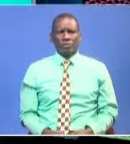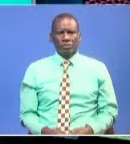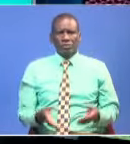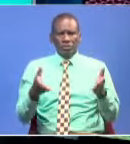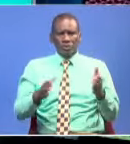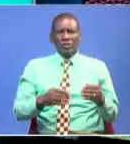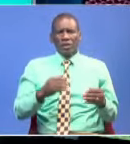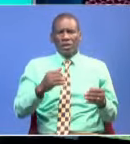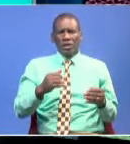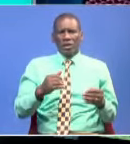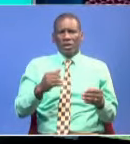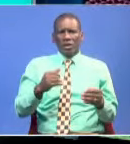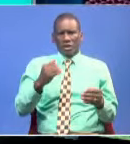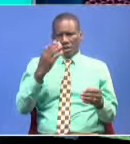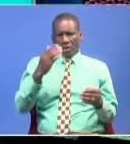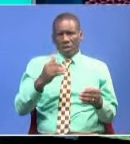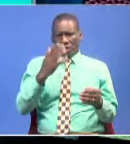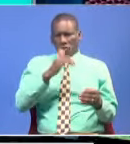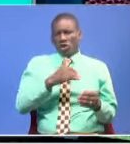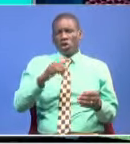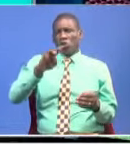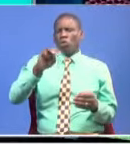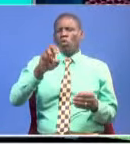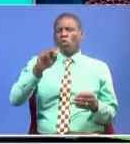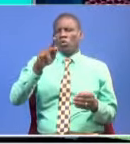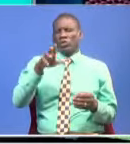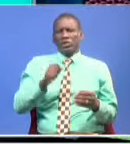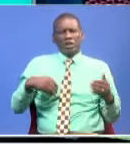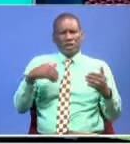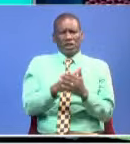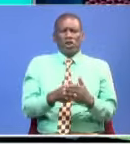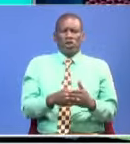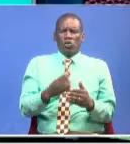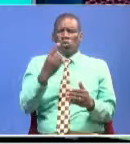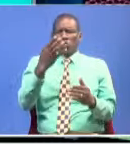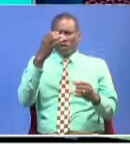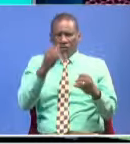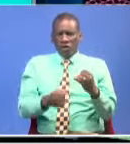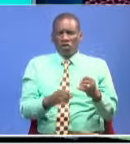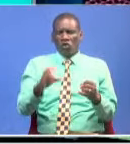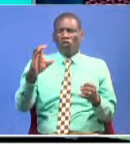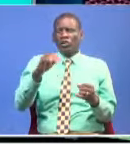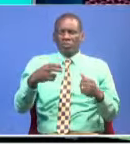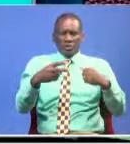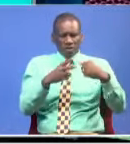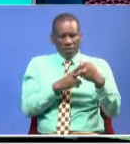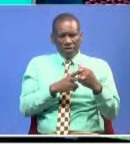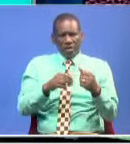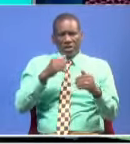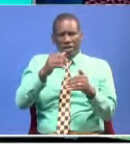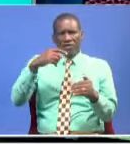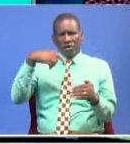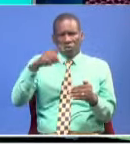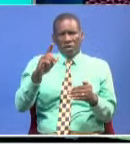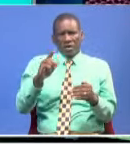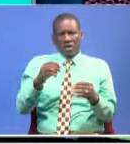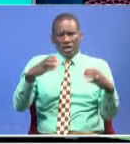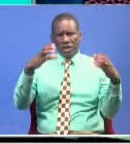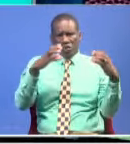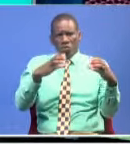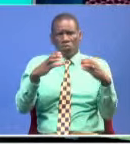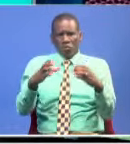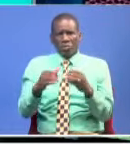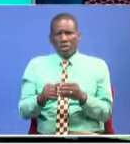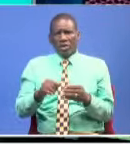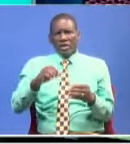Catholic monks defied the odds to qualify for the quarterfinals of the Christie Sevens, upsetting most of the fancied sides in their group at the